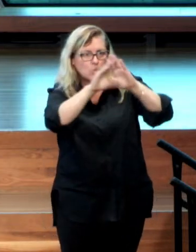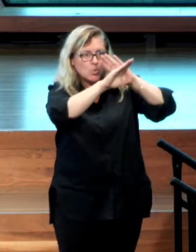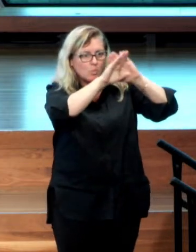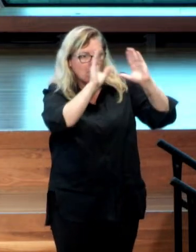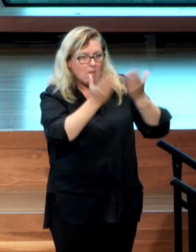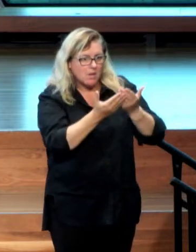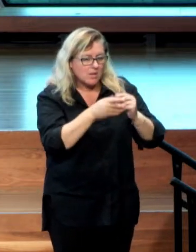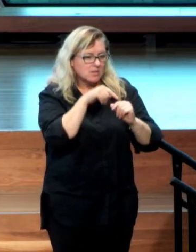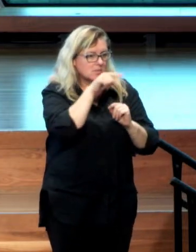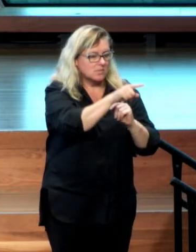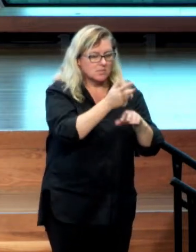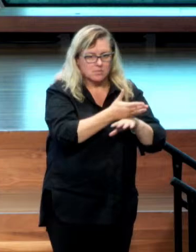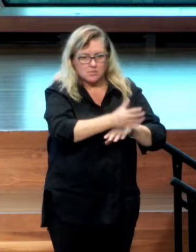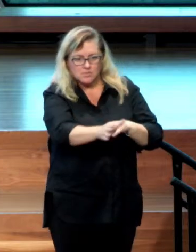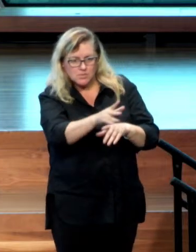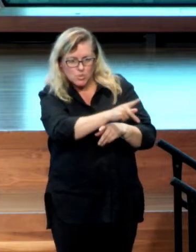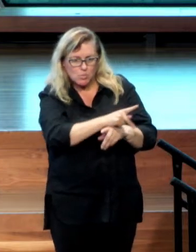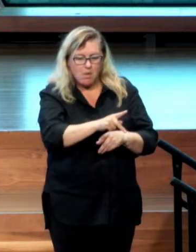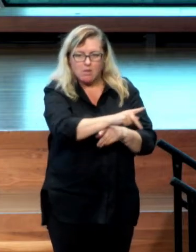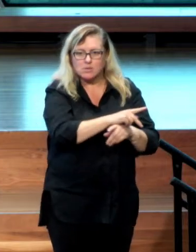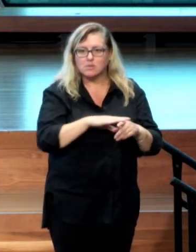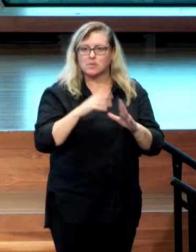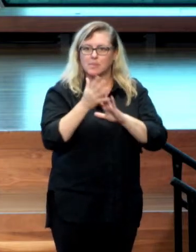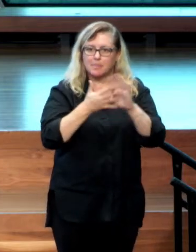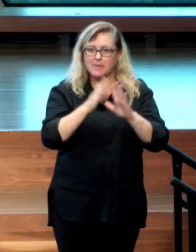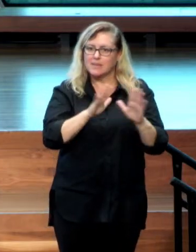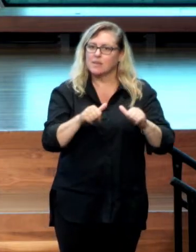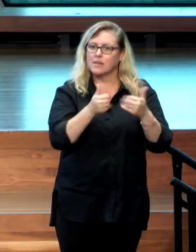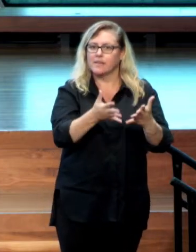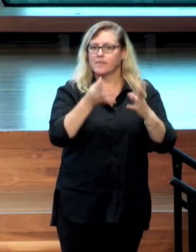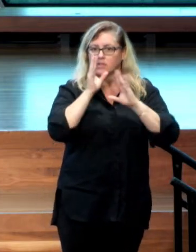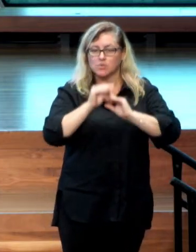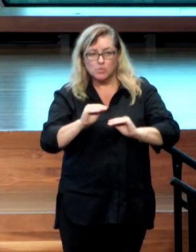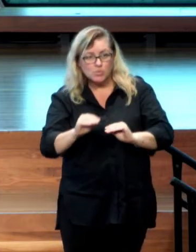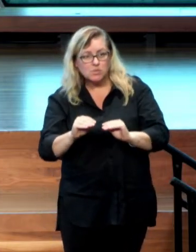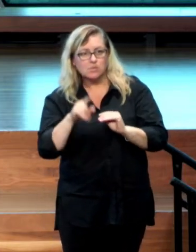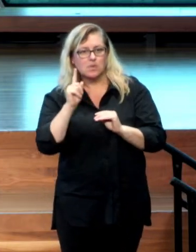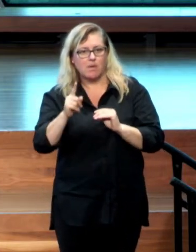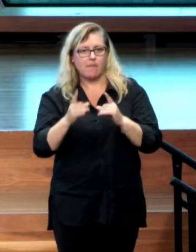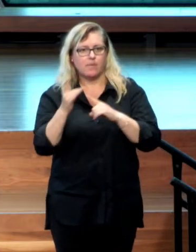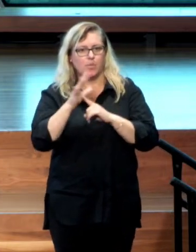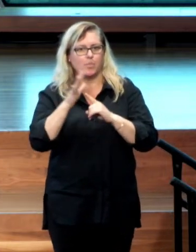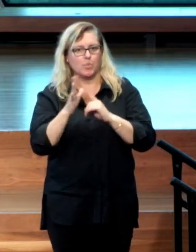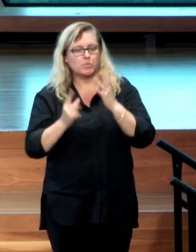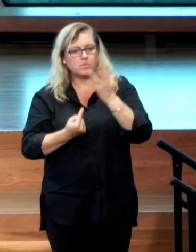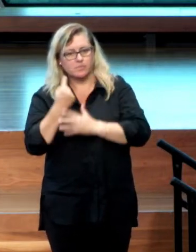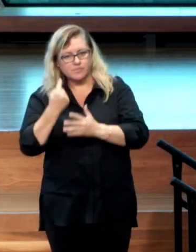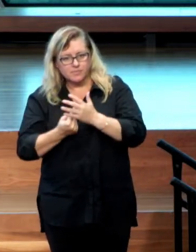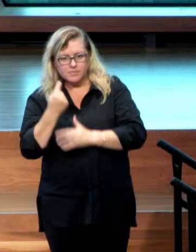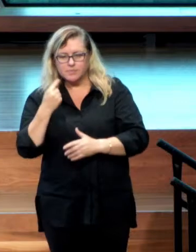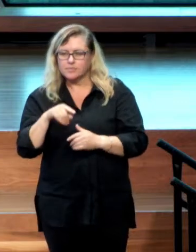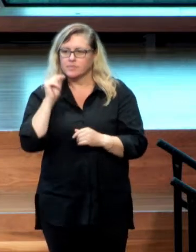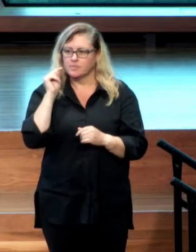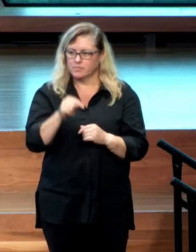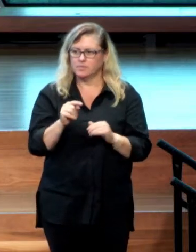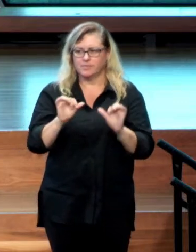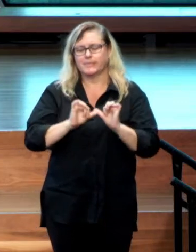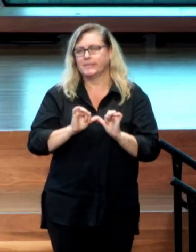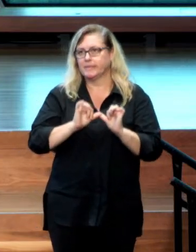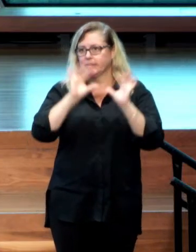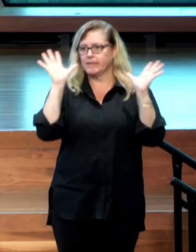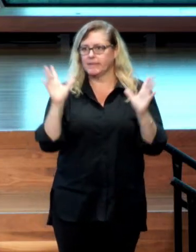times past. They can also offer us a vital education, bringing key issues and fresh perspectives to the fore with fierce